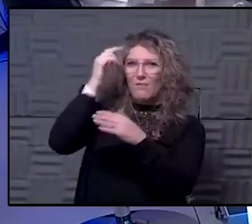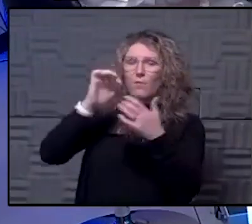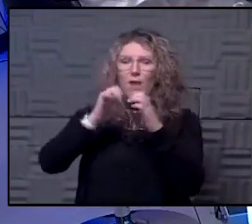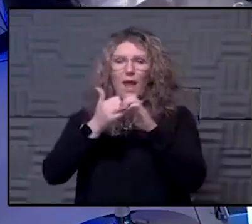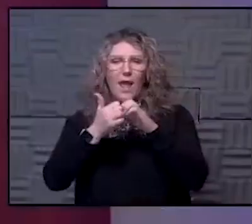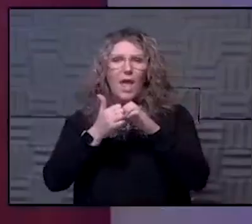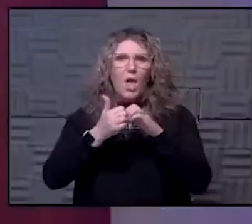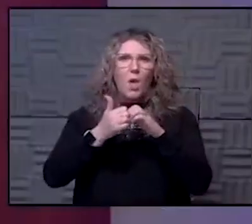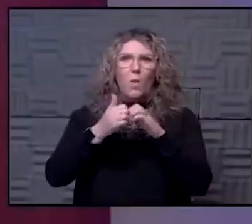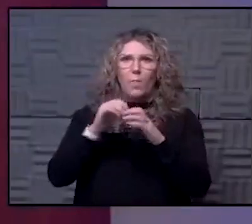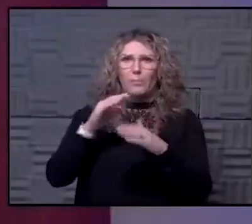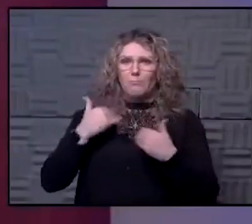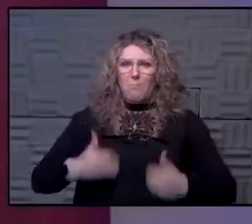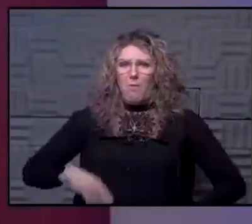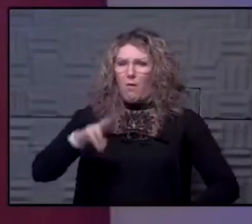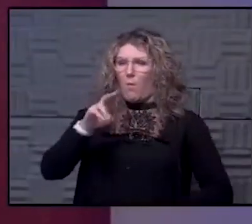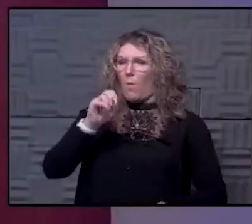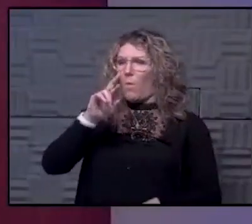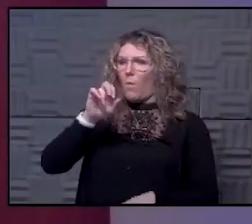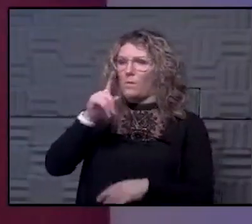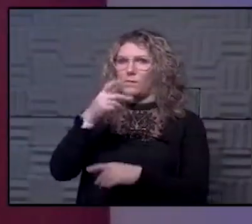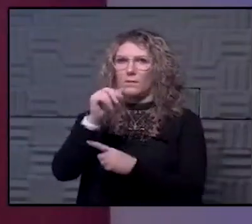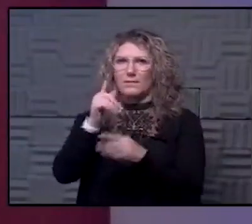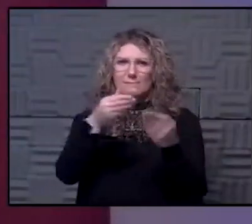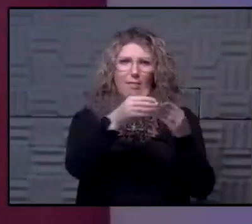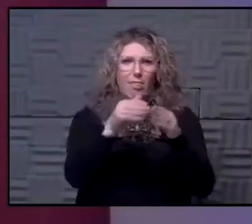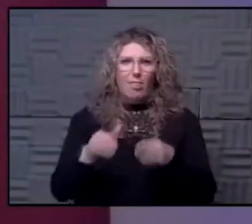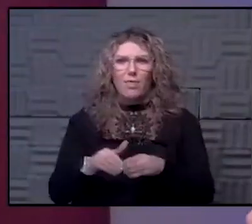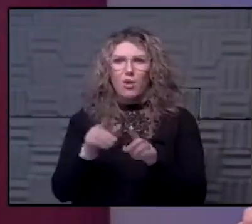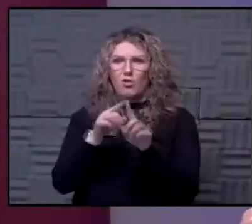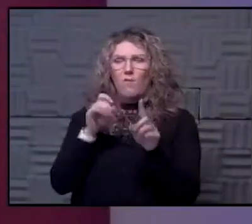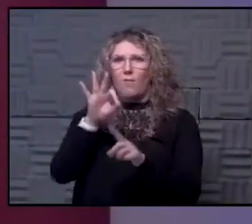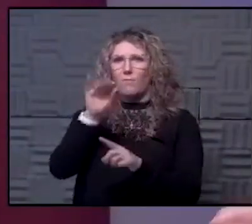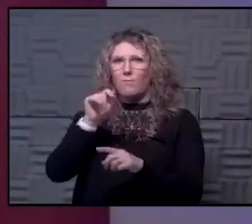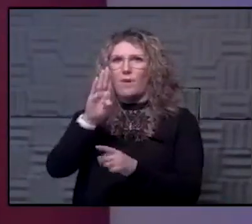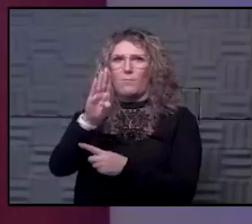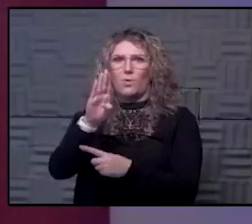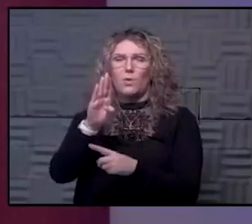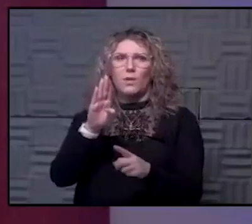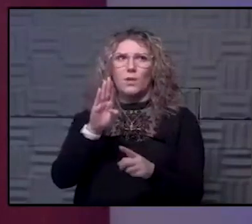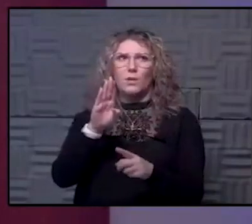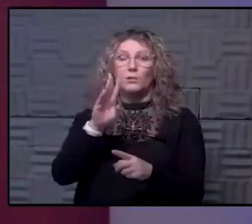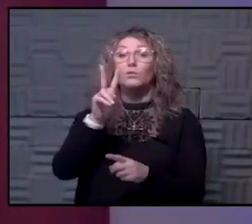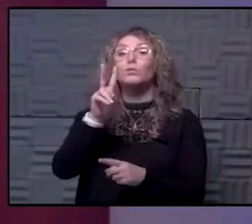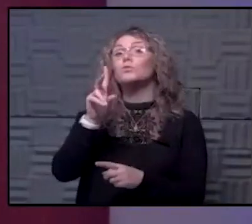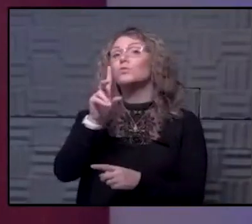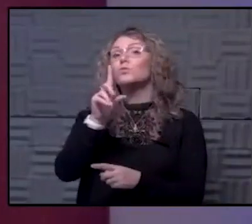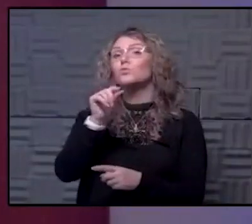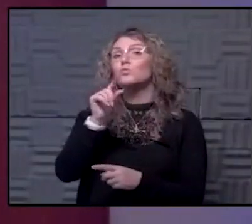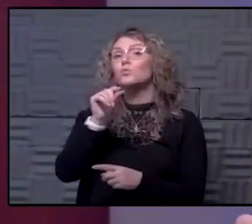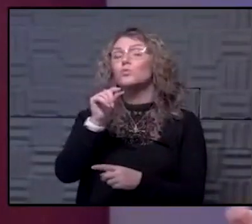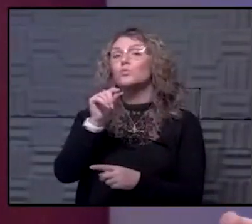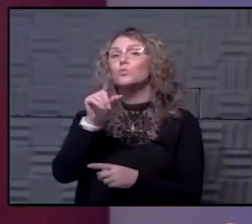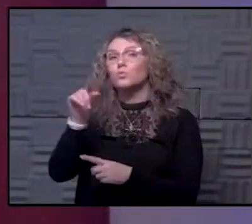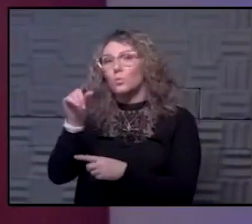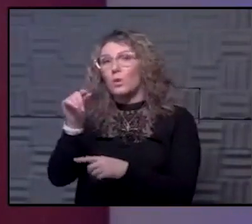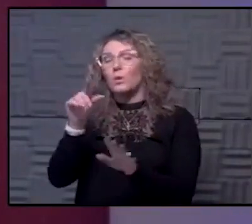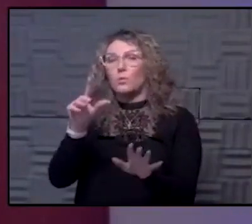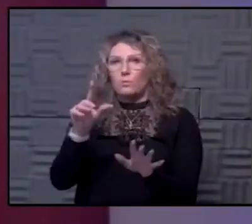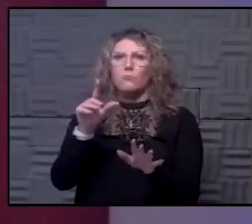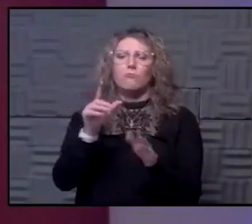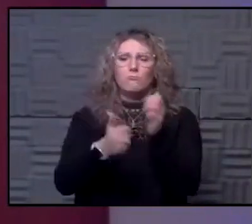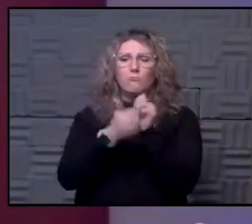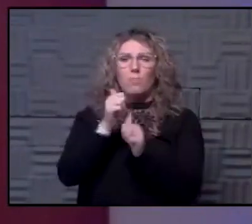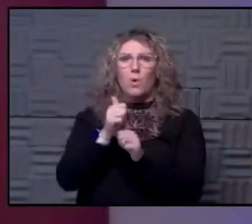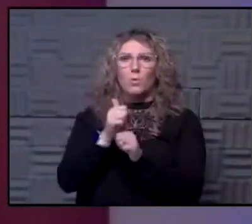organs are allocated. And this year in February, it went from in February of 2020, it went from most of the